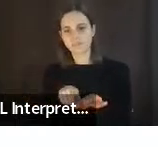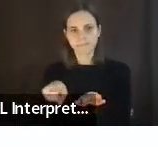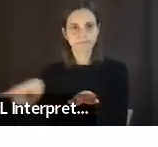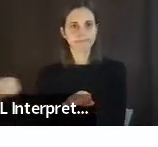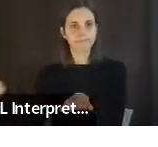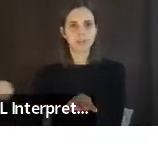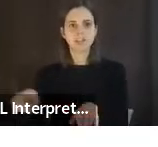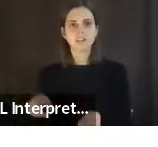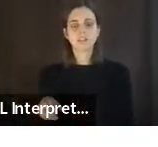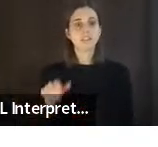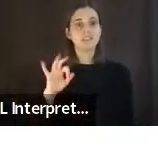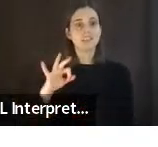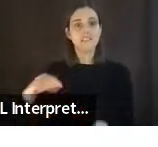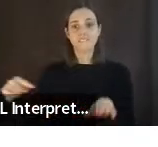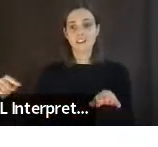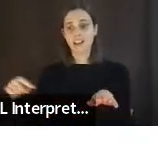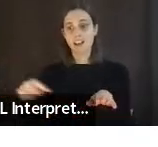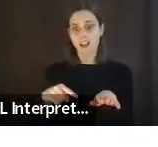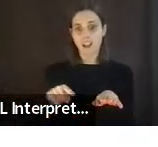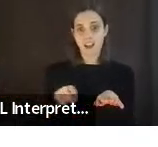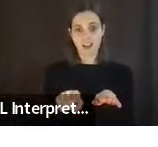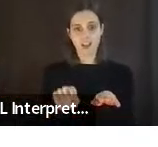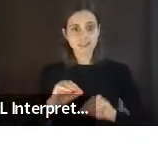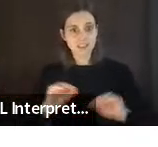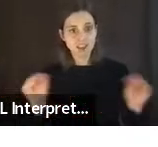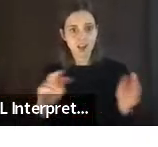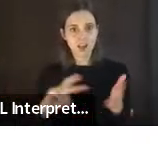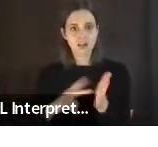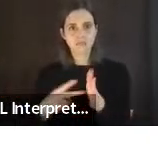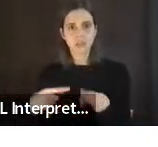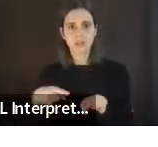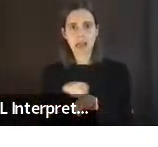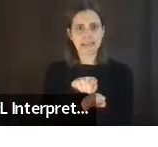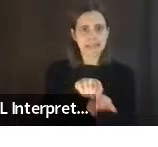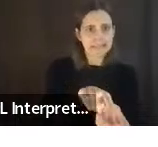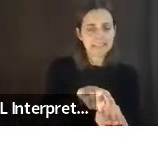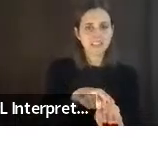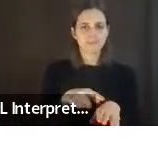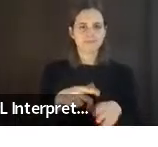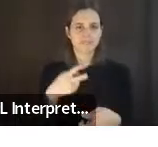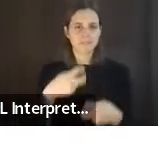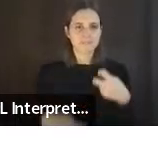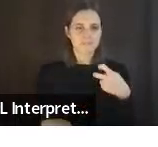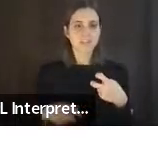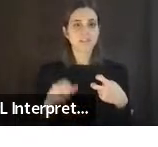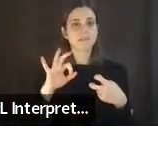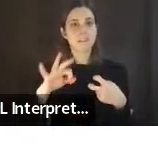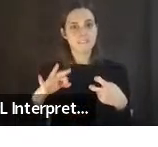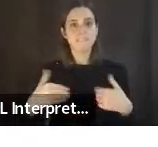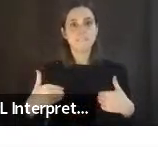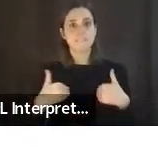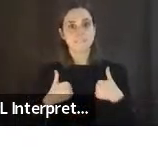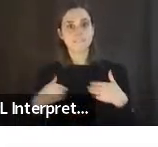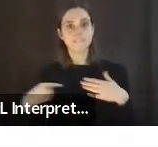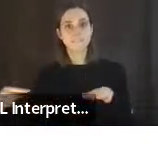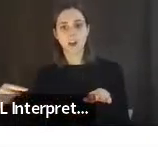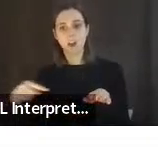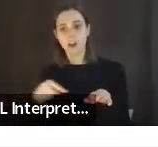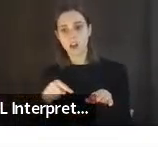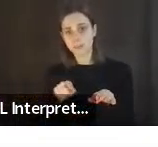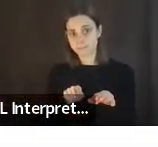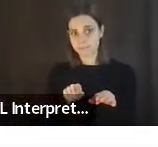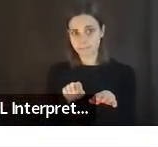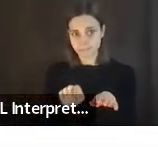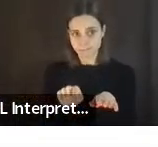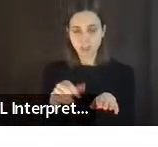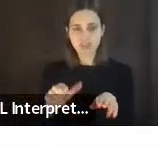through lanes to slow down or speed up as they are entering or exiting the roadway, slowing traffic down and increasing the chance of collisions. Auxiliary lanes are short